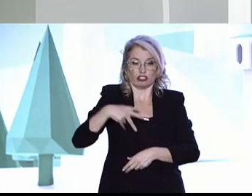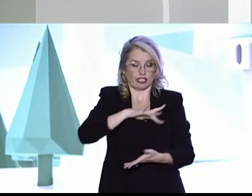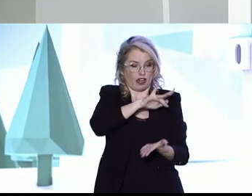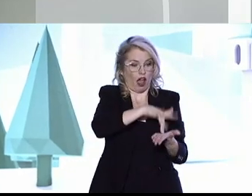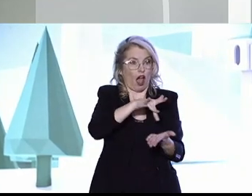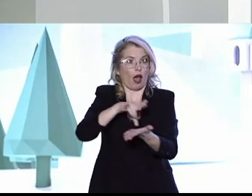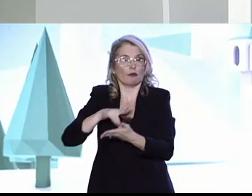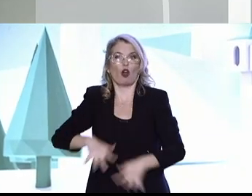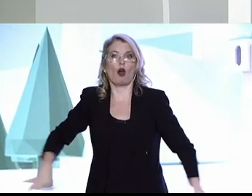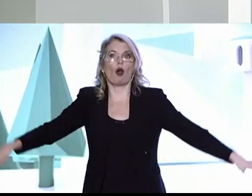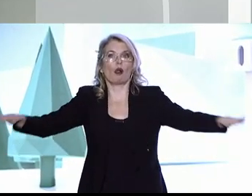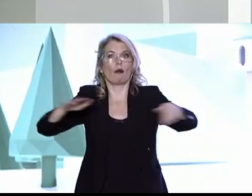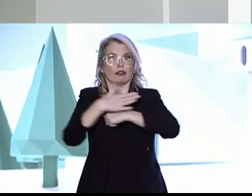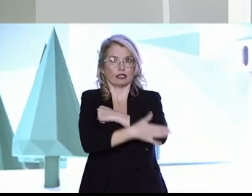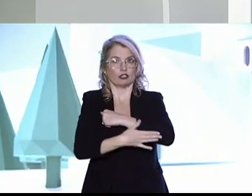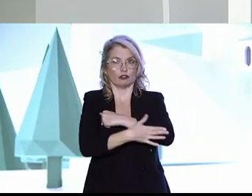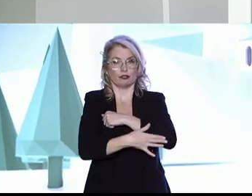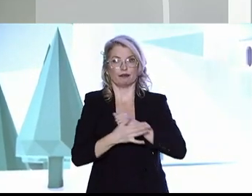country.